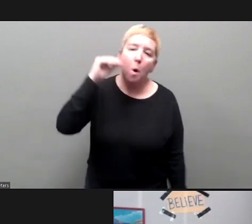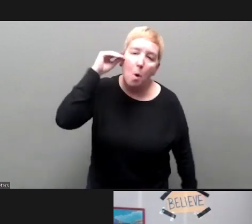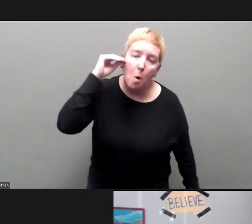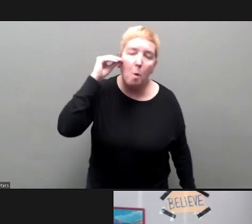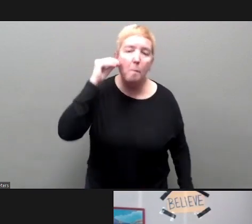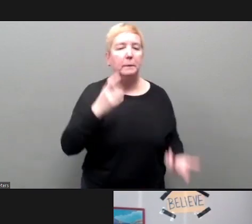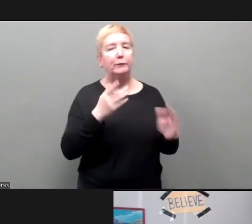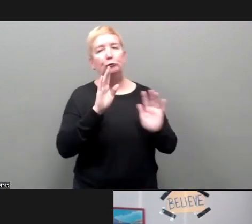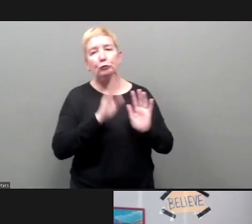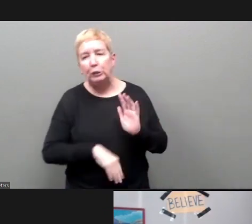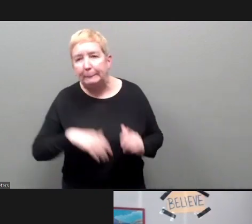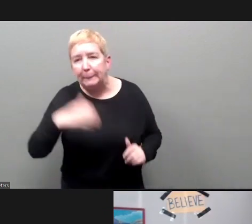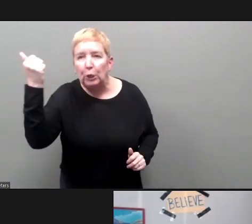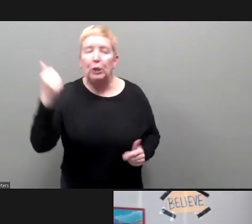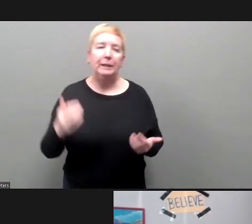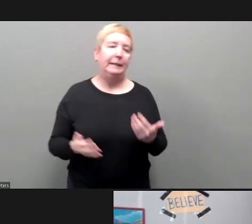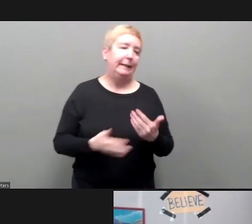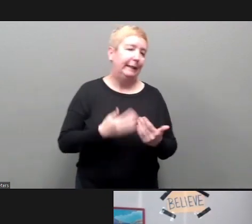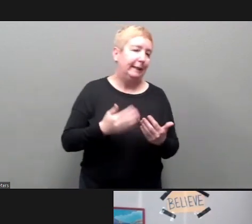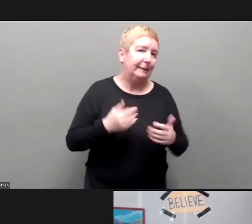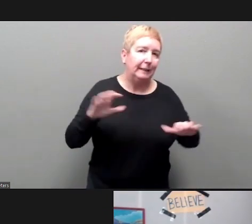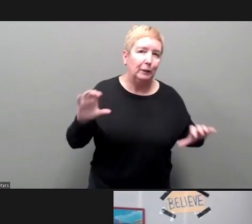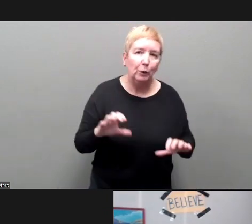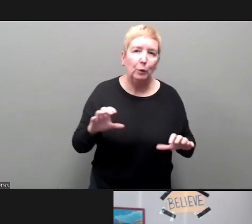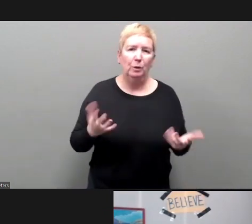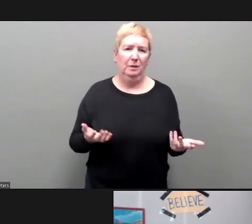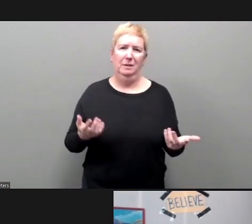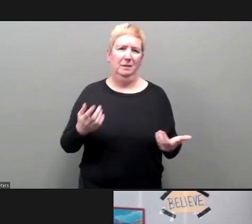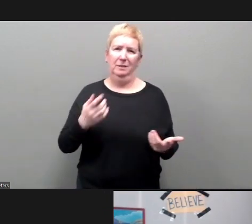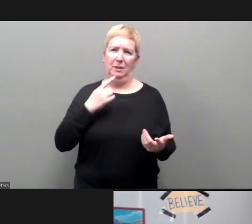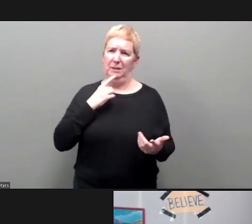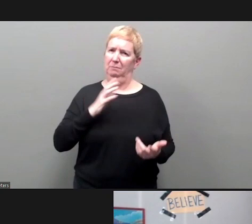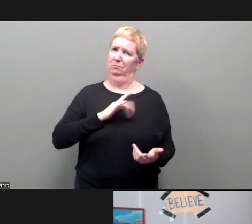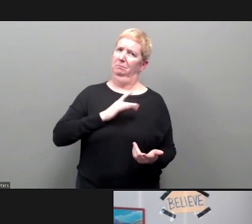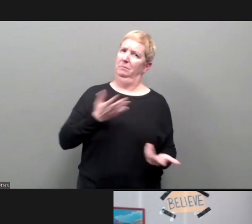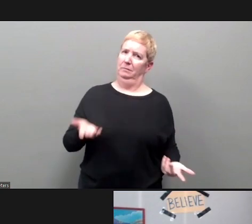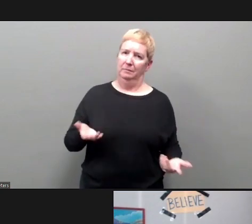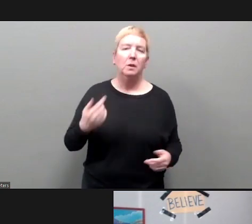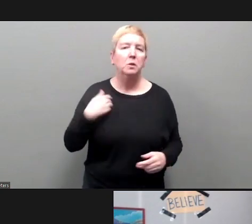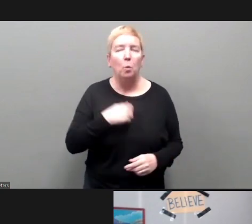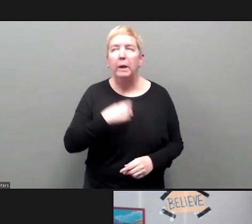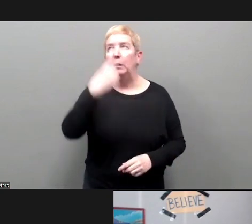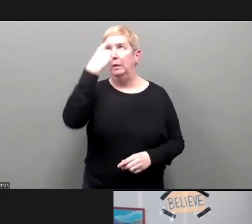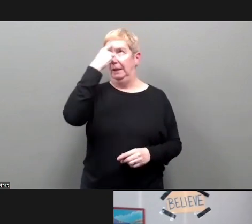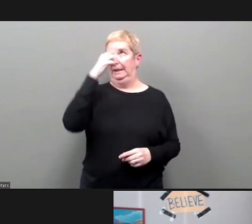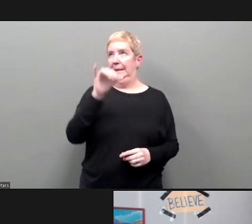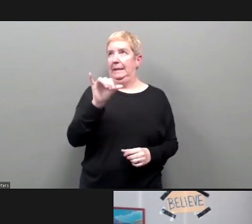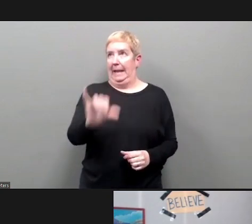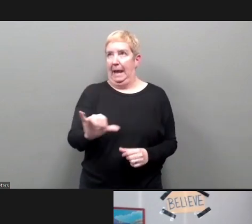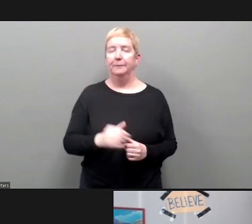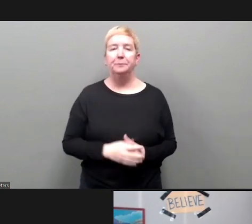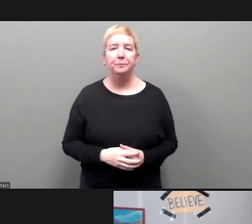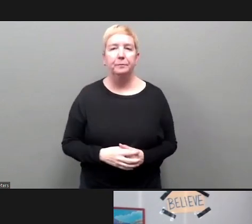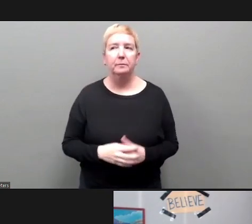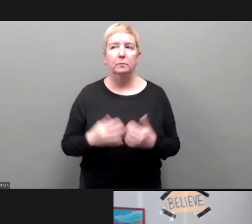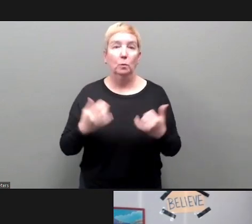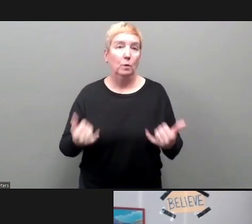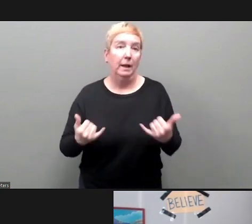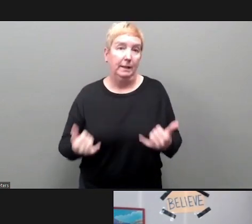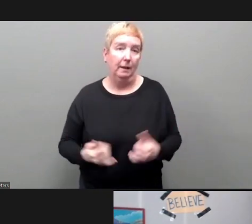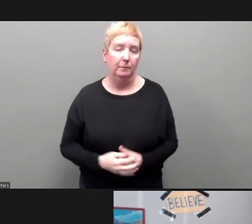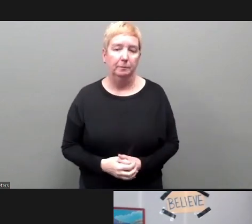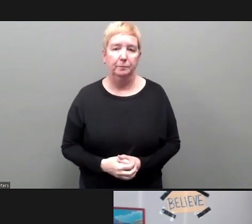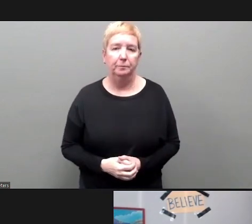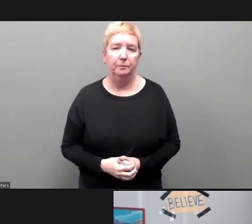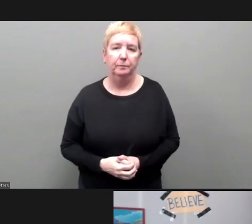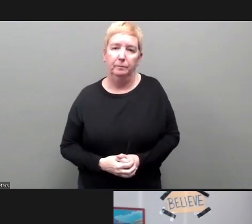people. You know, you can be mailed the test and get it. So that's kind of how we're thinking about it right now.